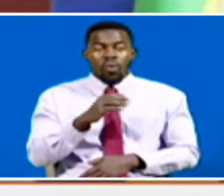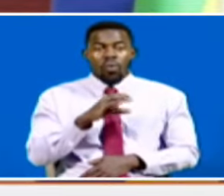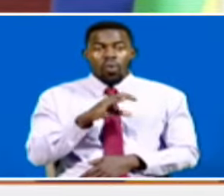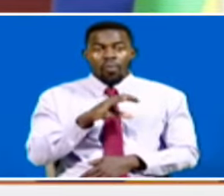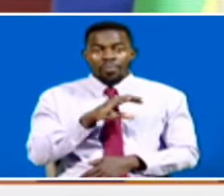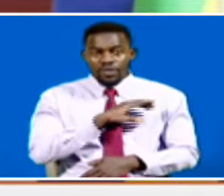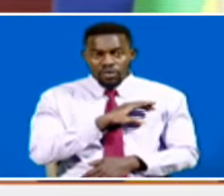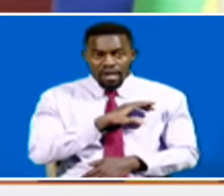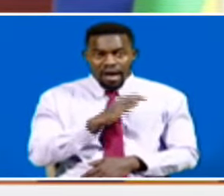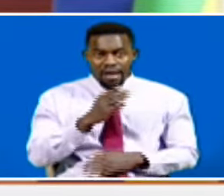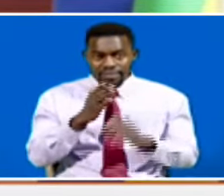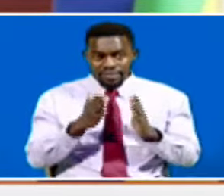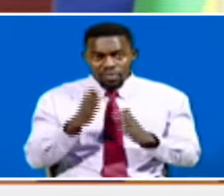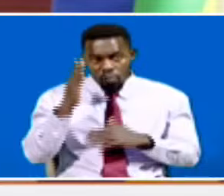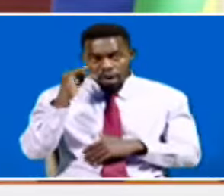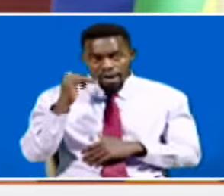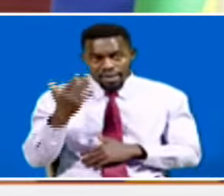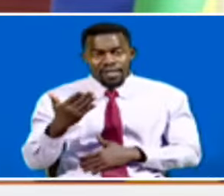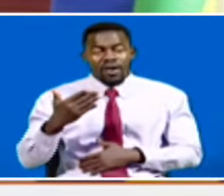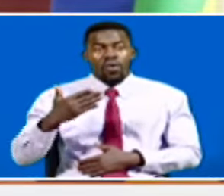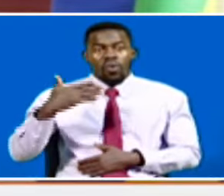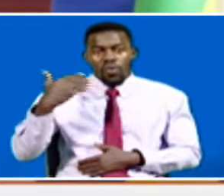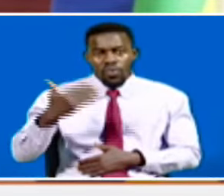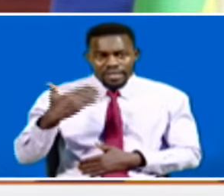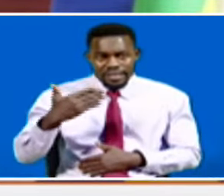being at the center of ensuring that